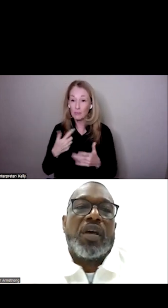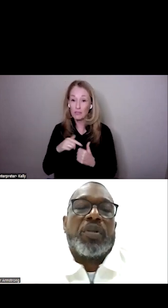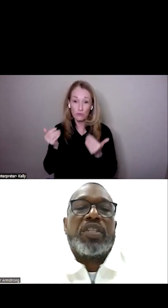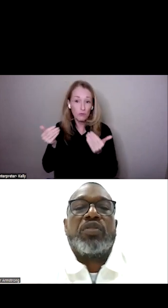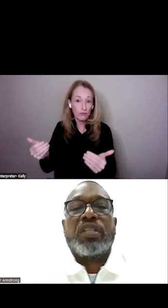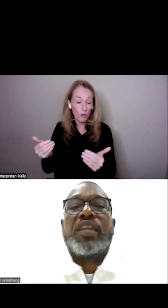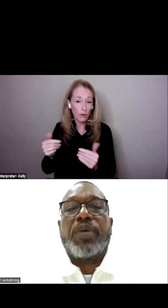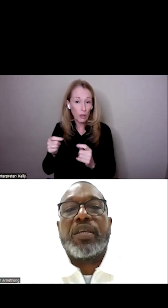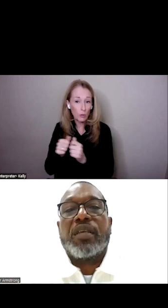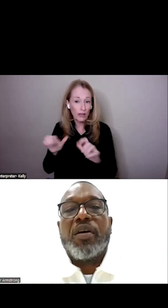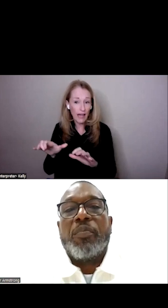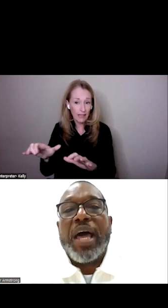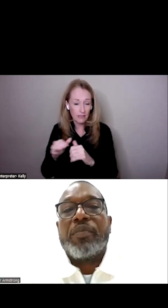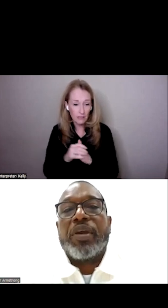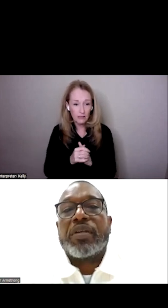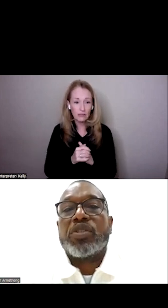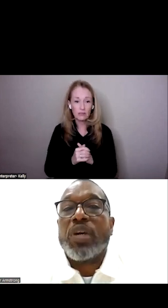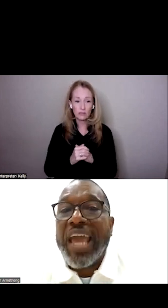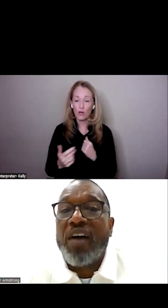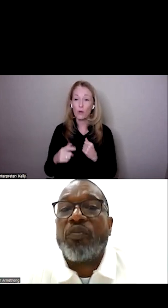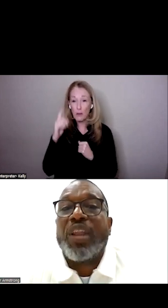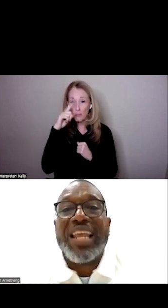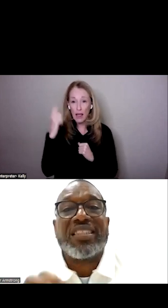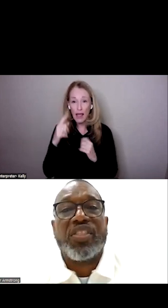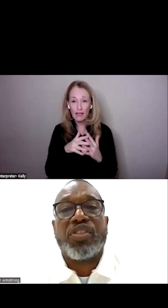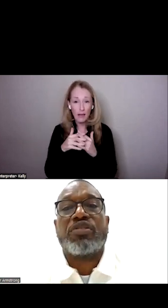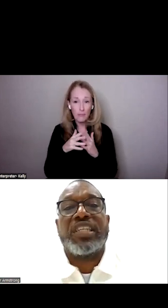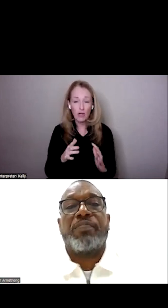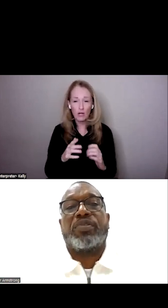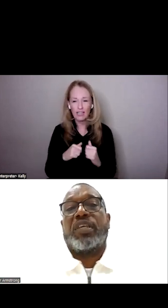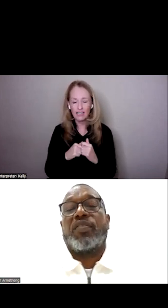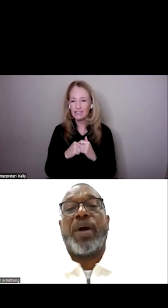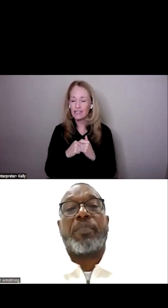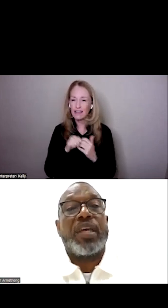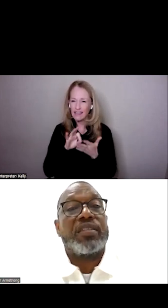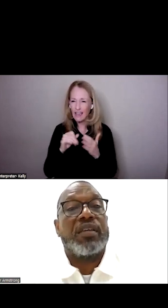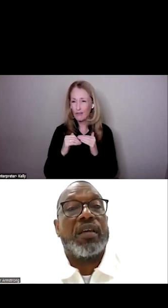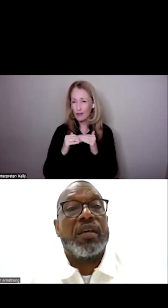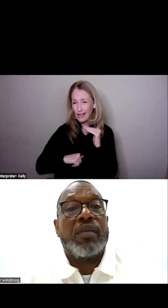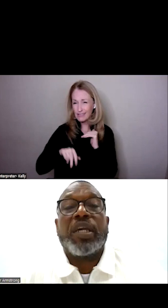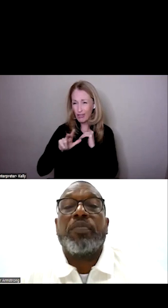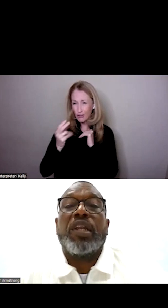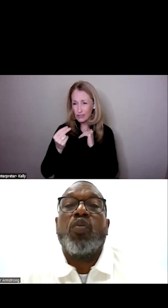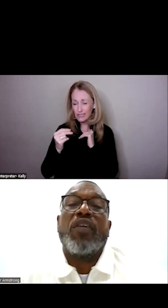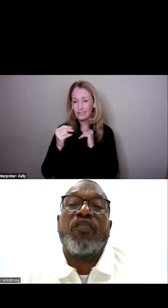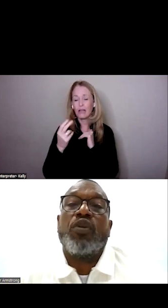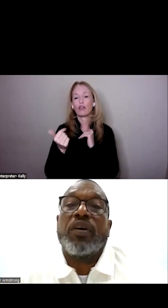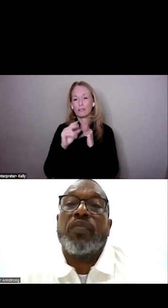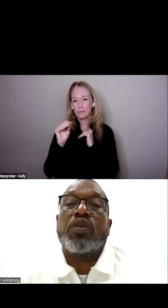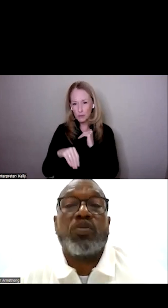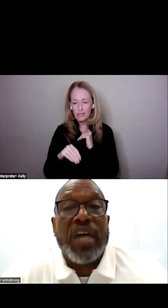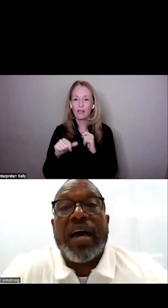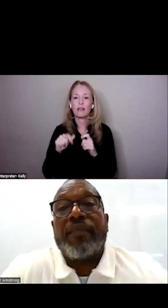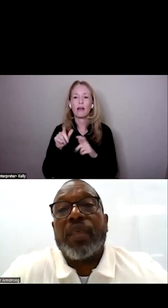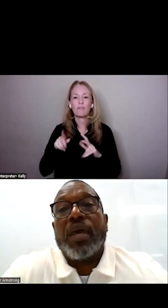Post police shooting database, Black Americans, who account for less than 13% of the population, make up nearly 1/4